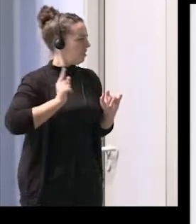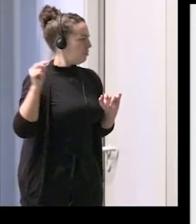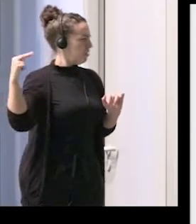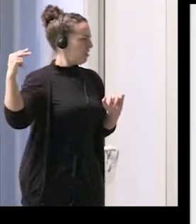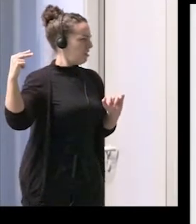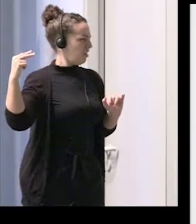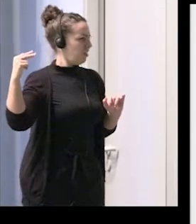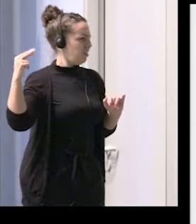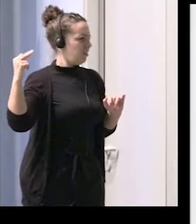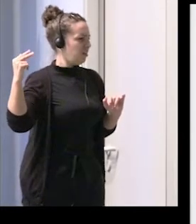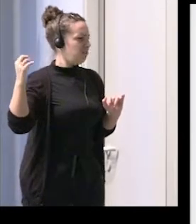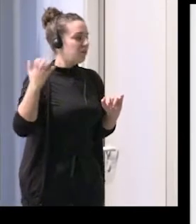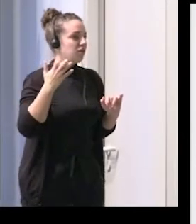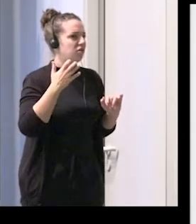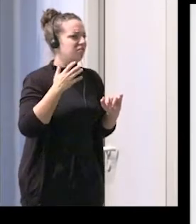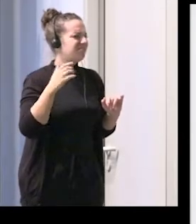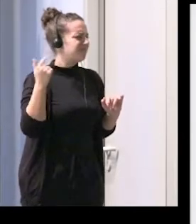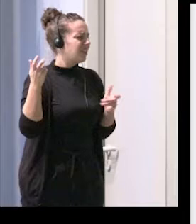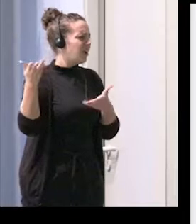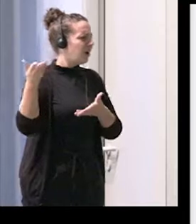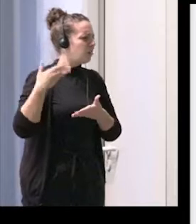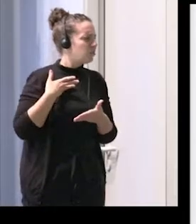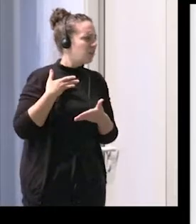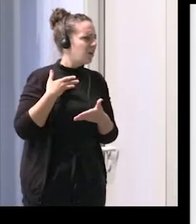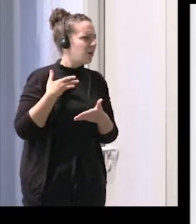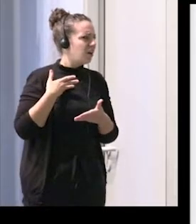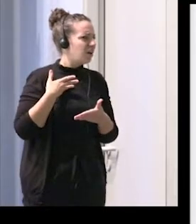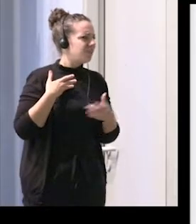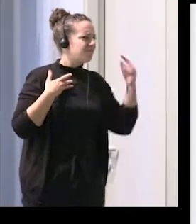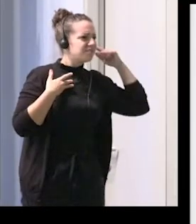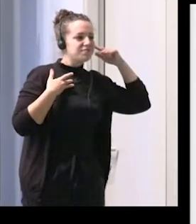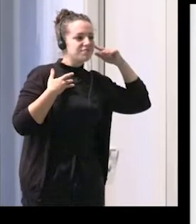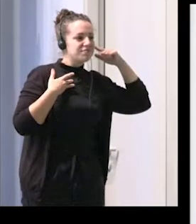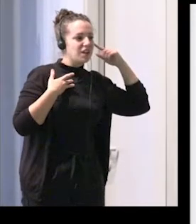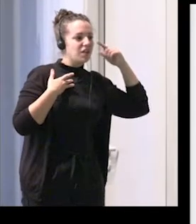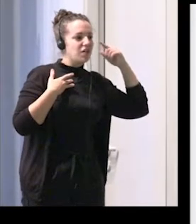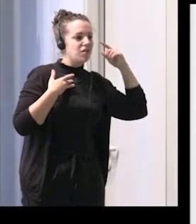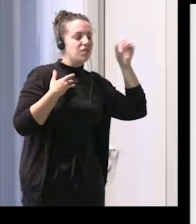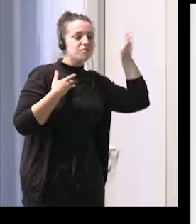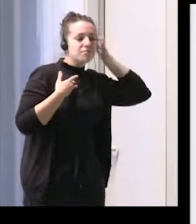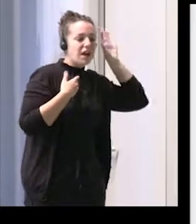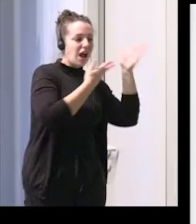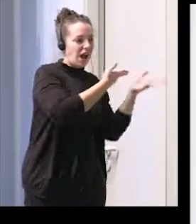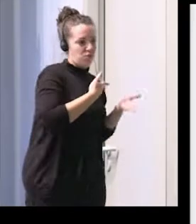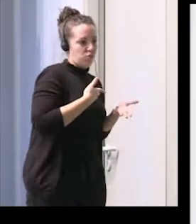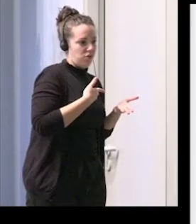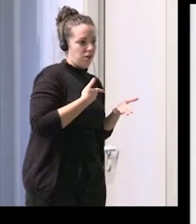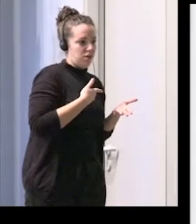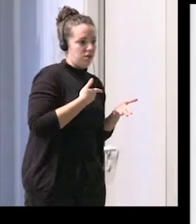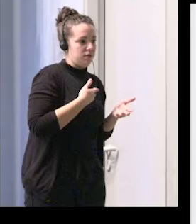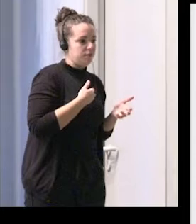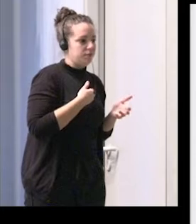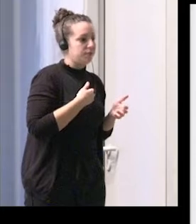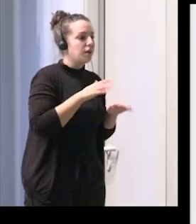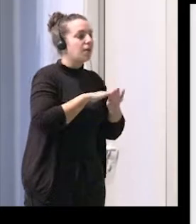help from the other device, from their spatial hearing, but it's not as good because they have a preference for